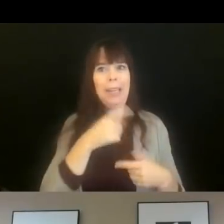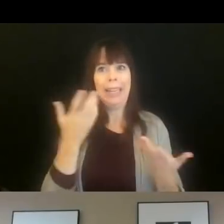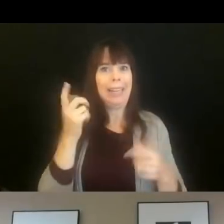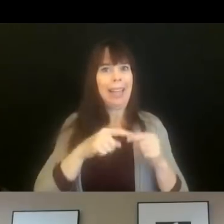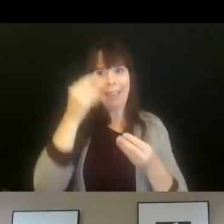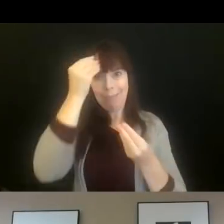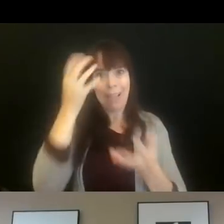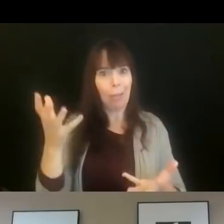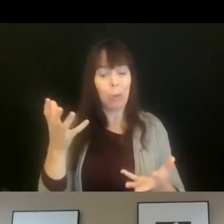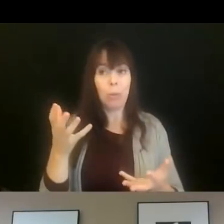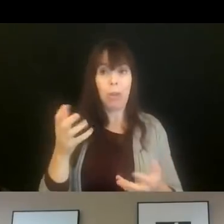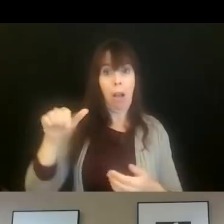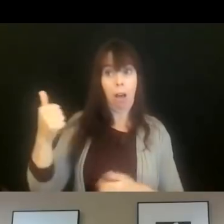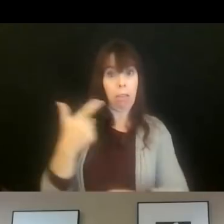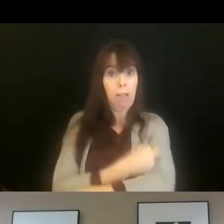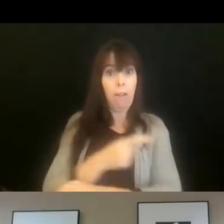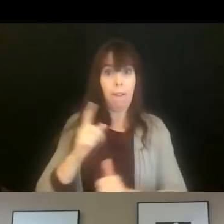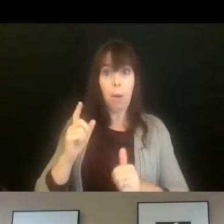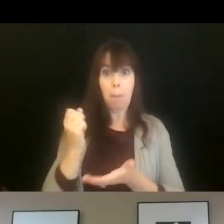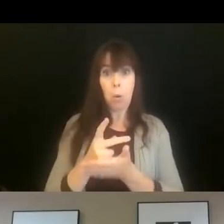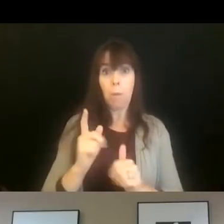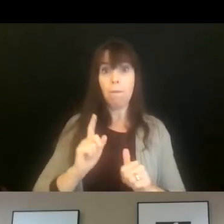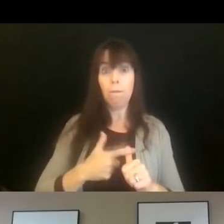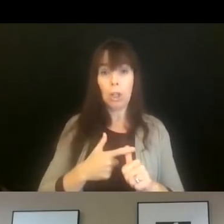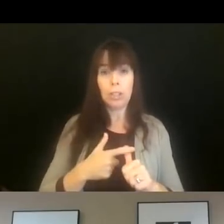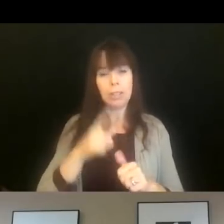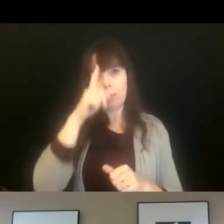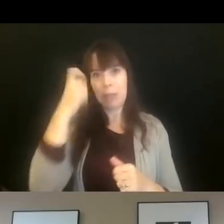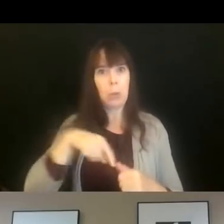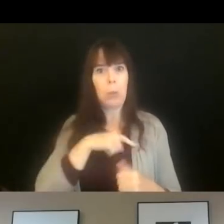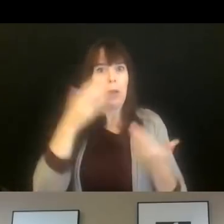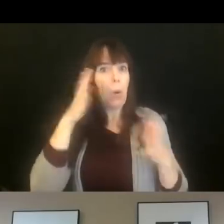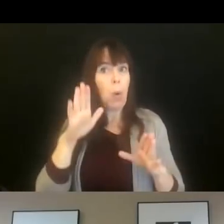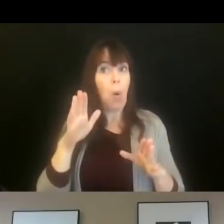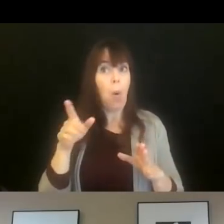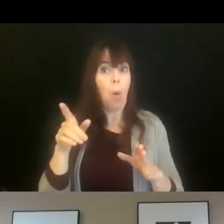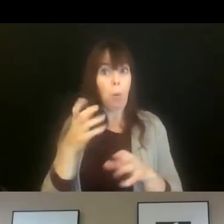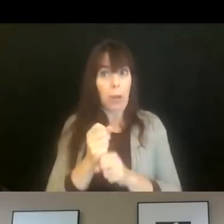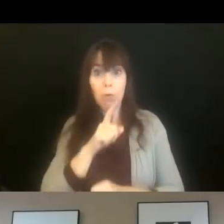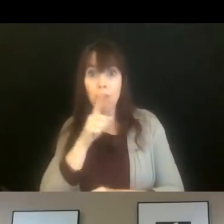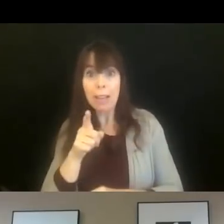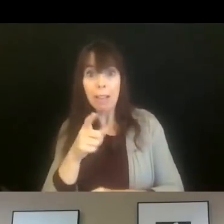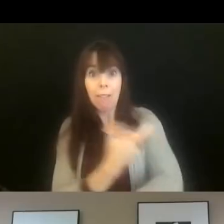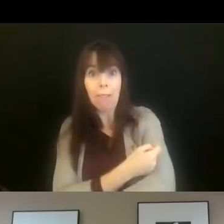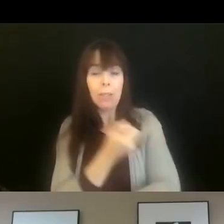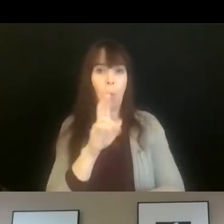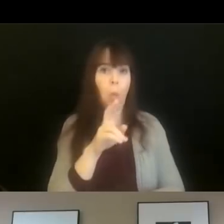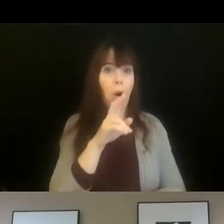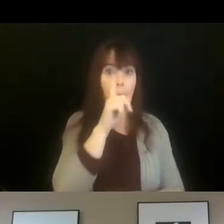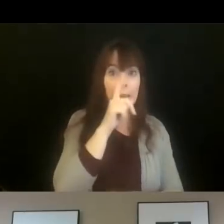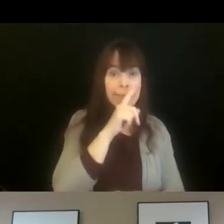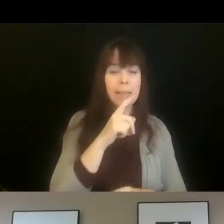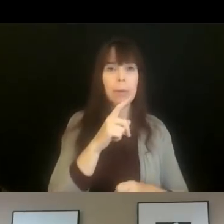you if other vaccines get approved earlier, because we won't know whether you got a real one or whether you got a placebo, and whether